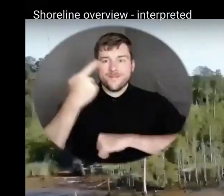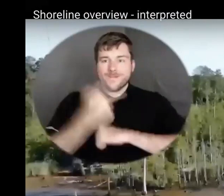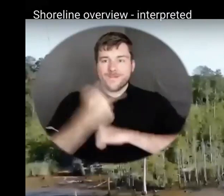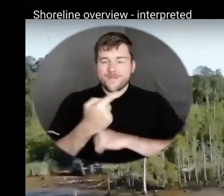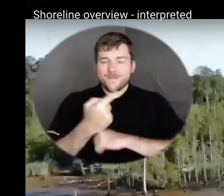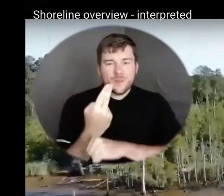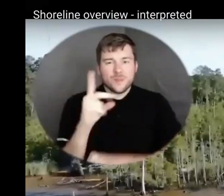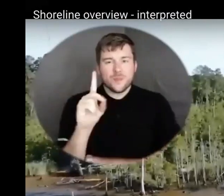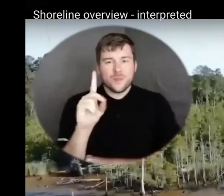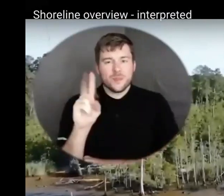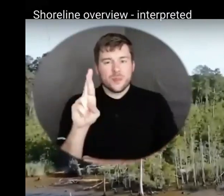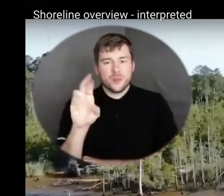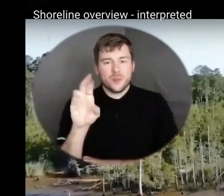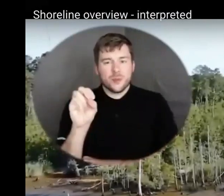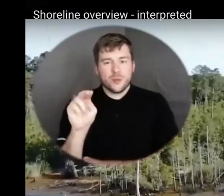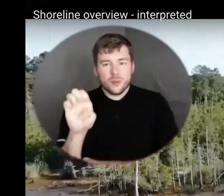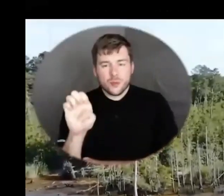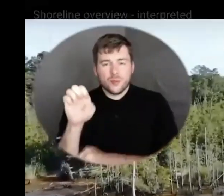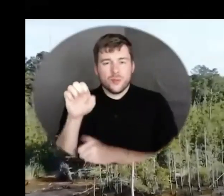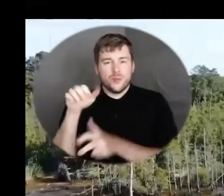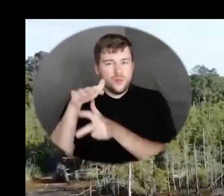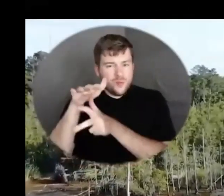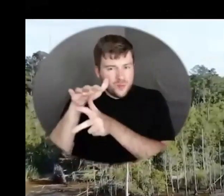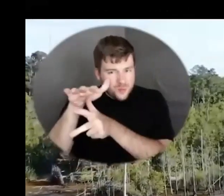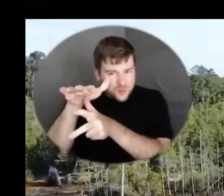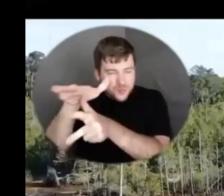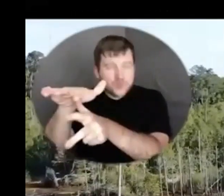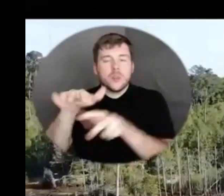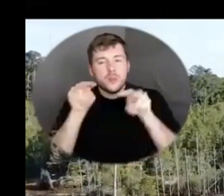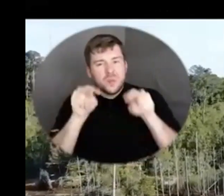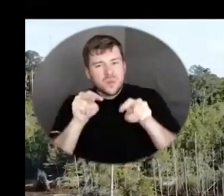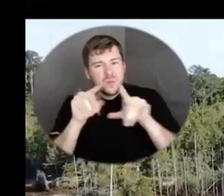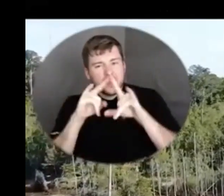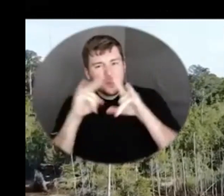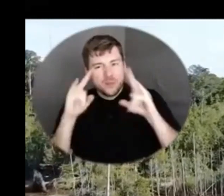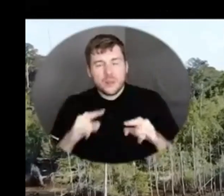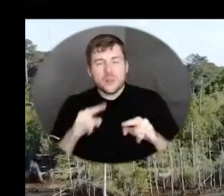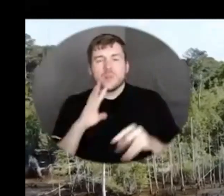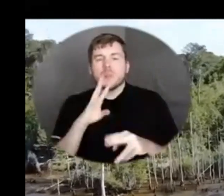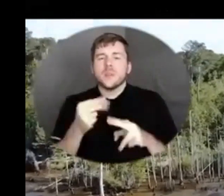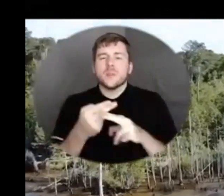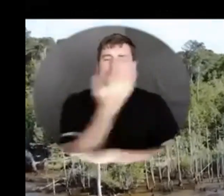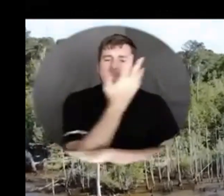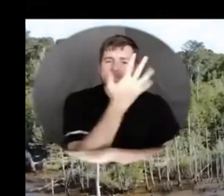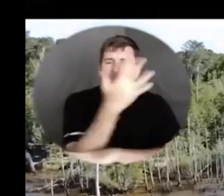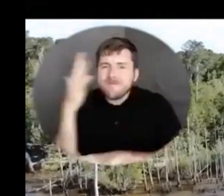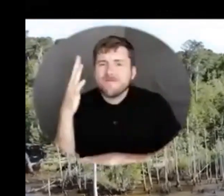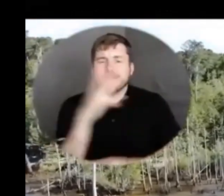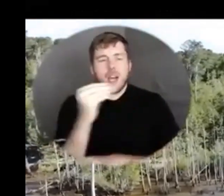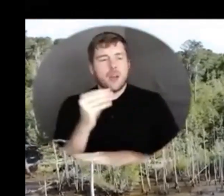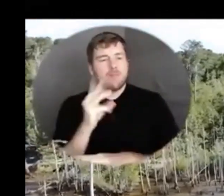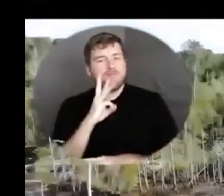Alrighty, guys, so coming to you here today with a drone video, a little bit of a flyover of camp, and we're talking about the varying types of forest